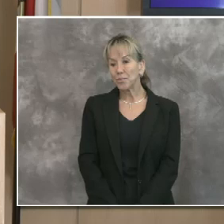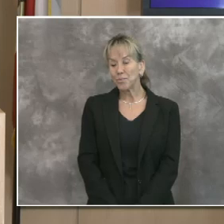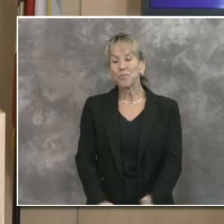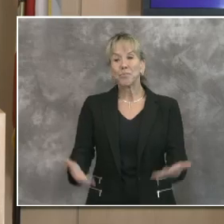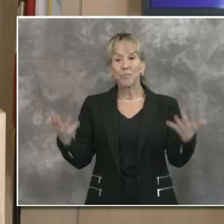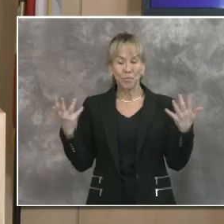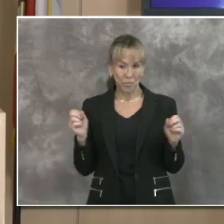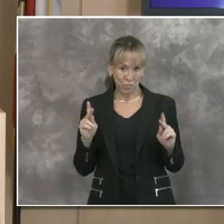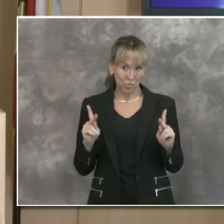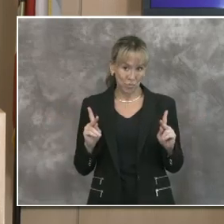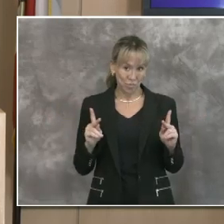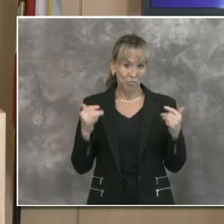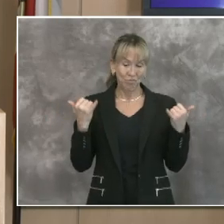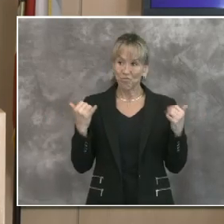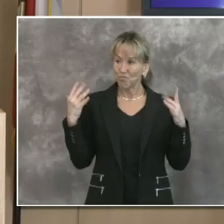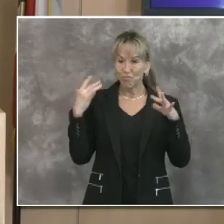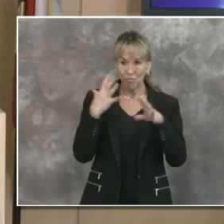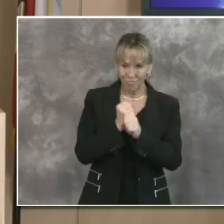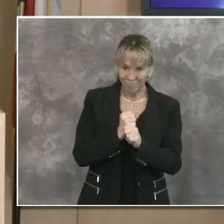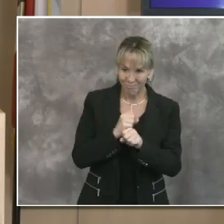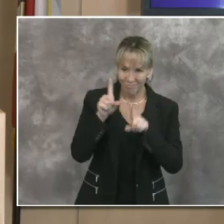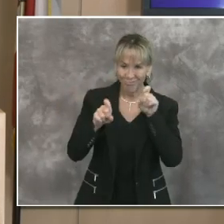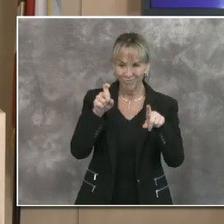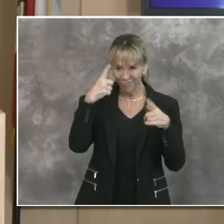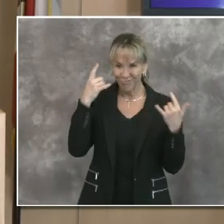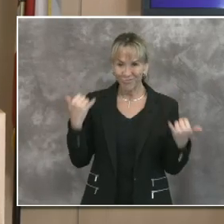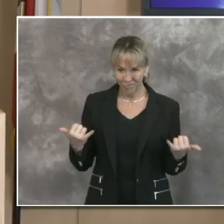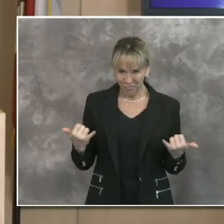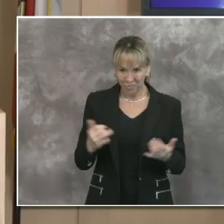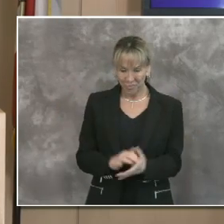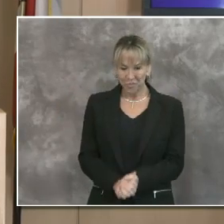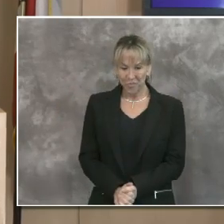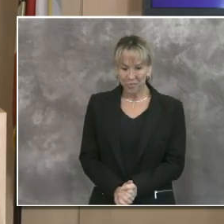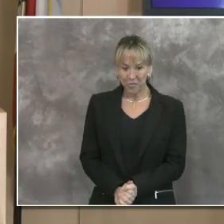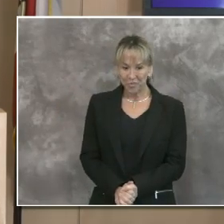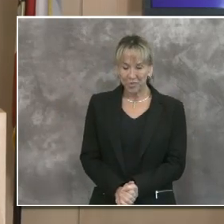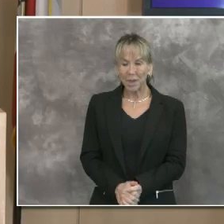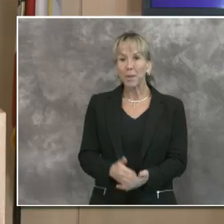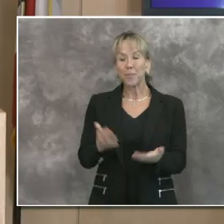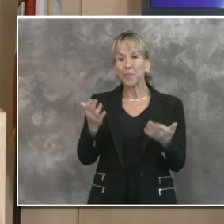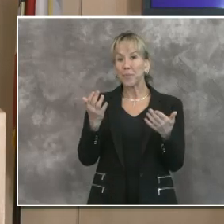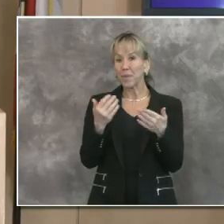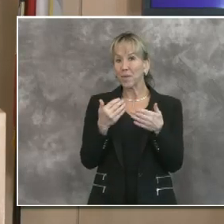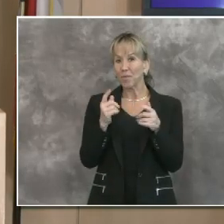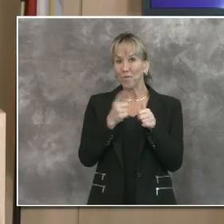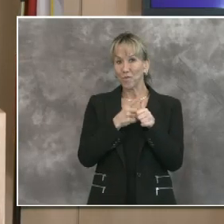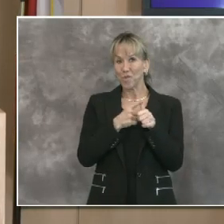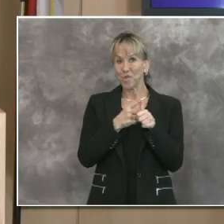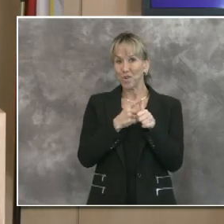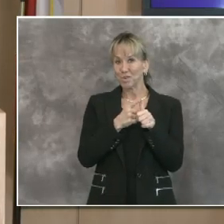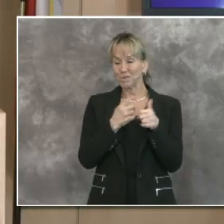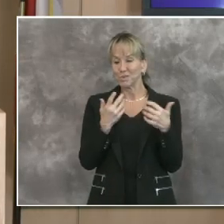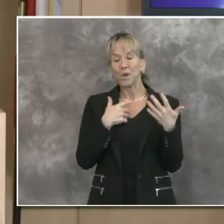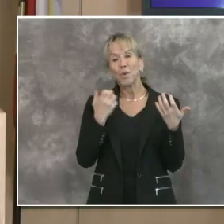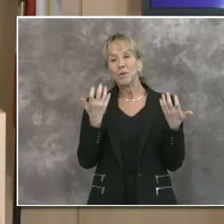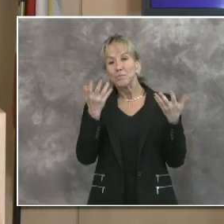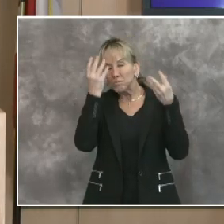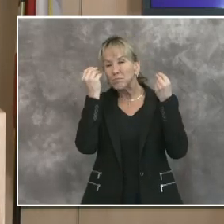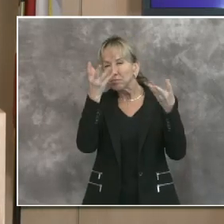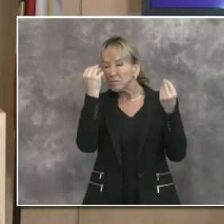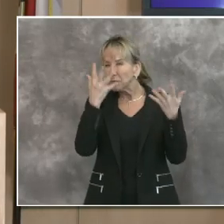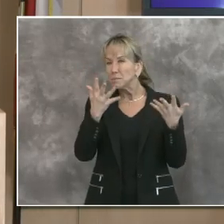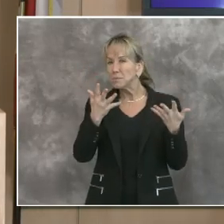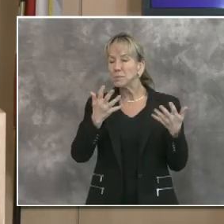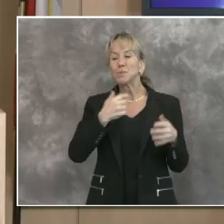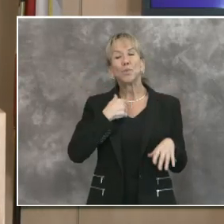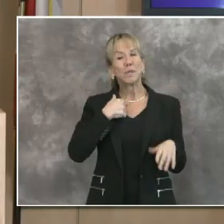Okay, that, I believe, concludes our questions for today. Before we close, I want to take an opportunity to update something that